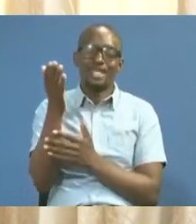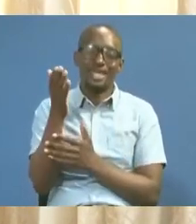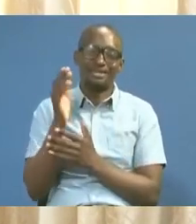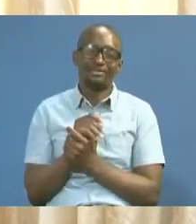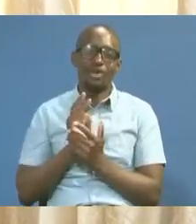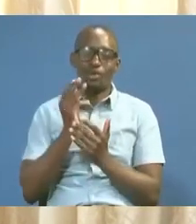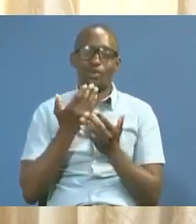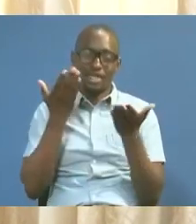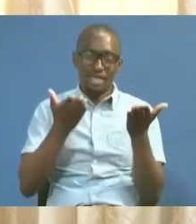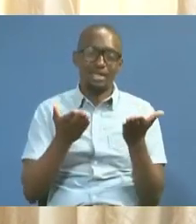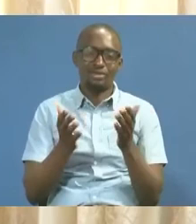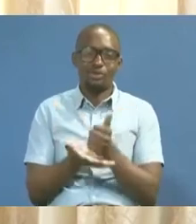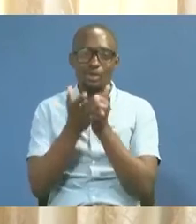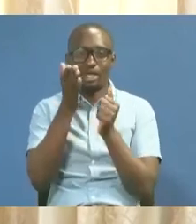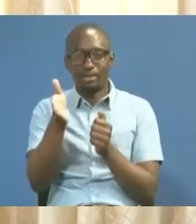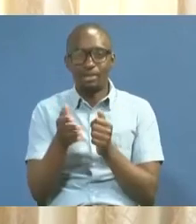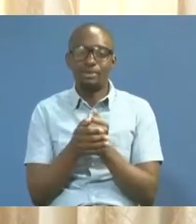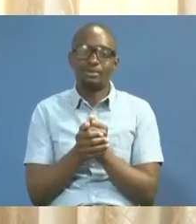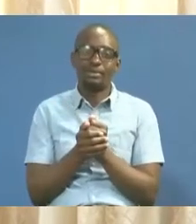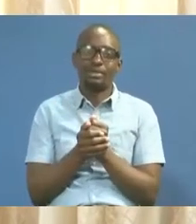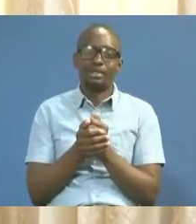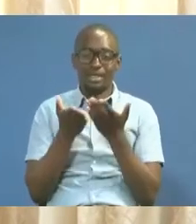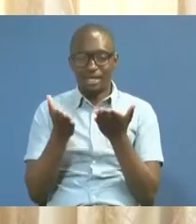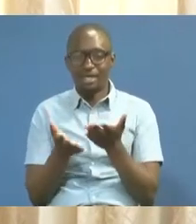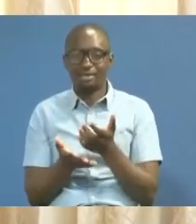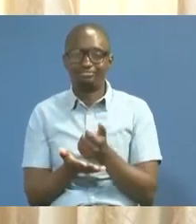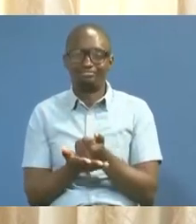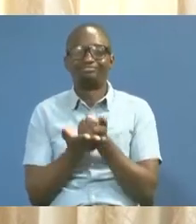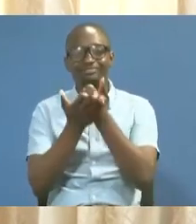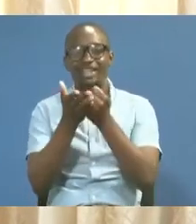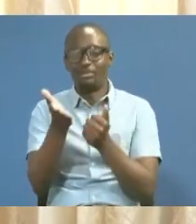here to assist you. We are here to help you. We are here to